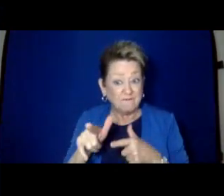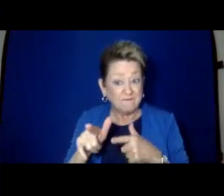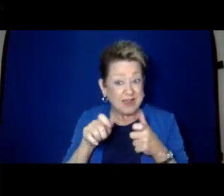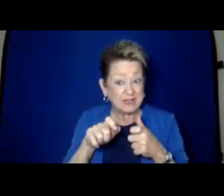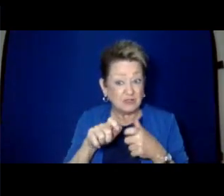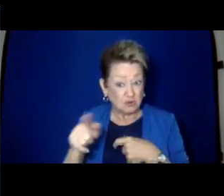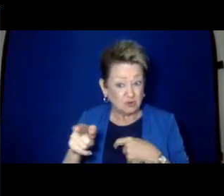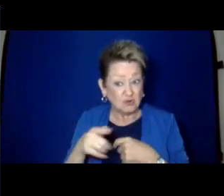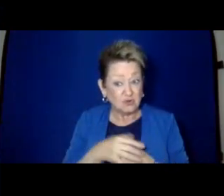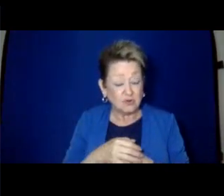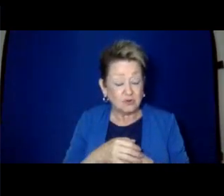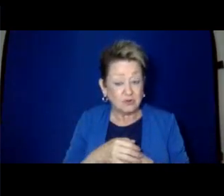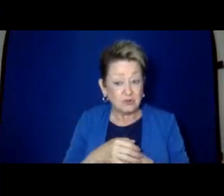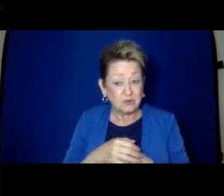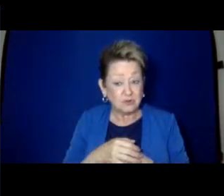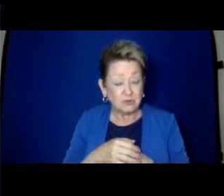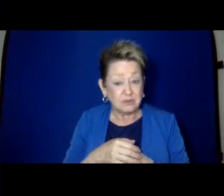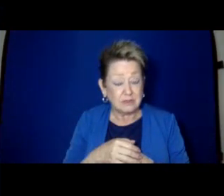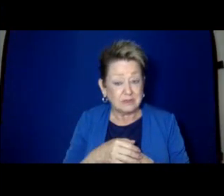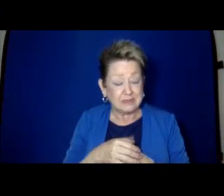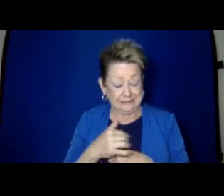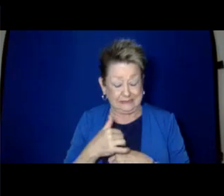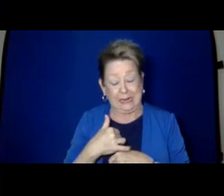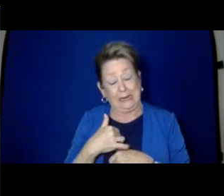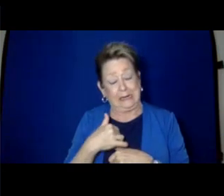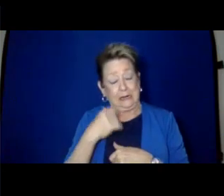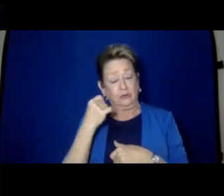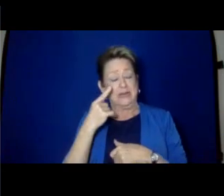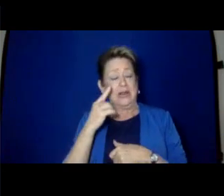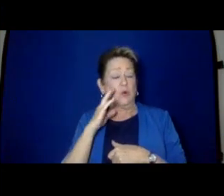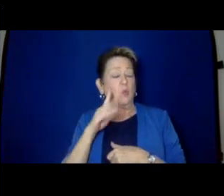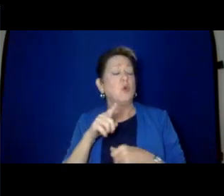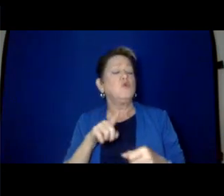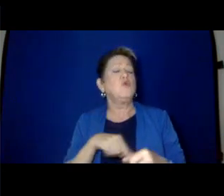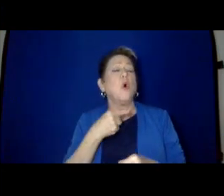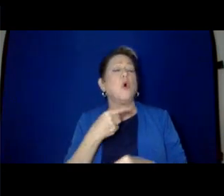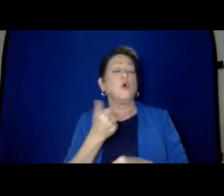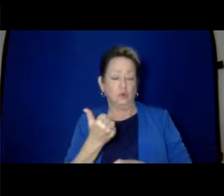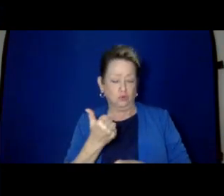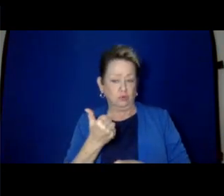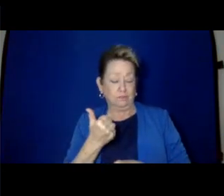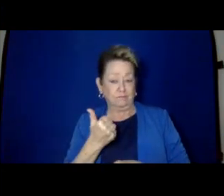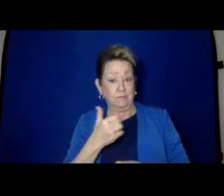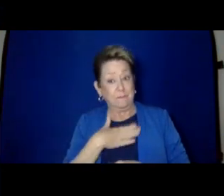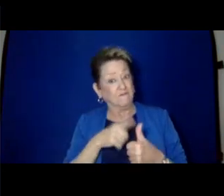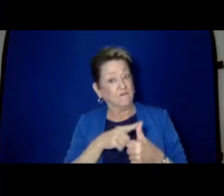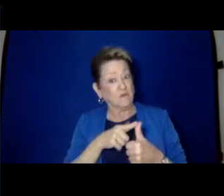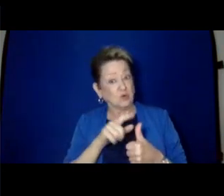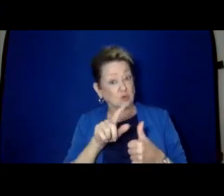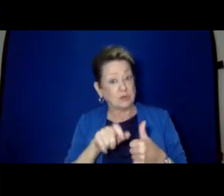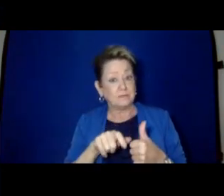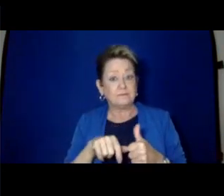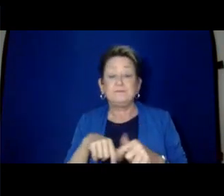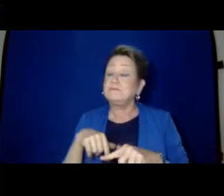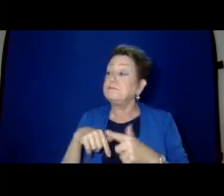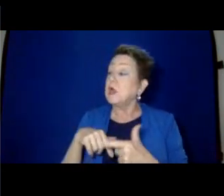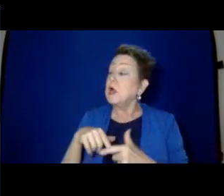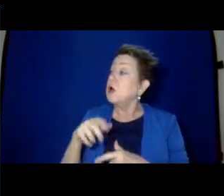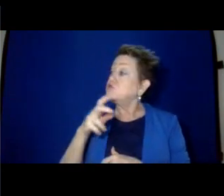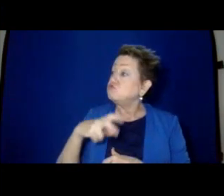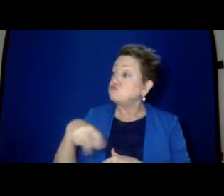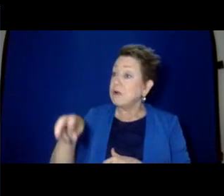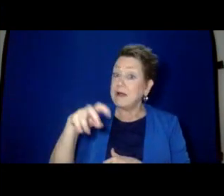hope that you can correct me here. My impression is that's actually going to take longer. So that's my first question. As far as